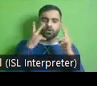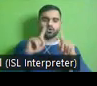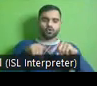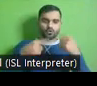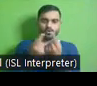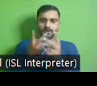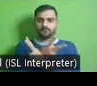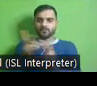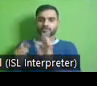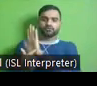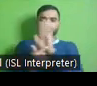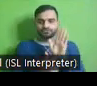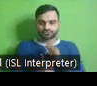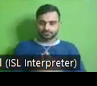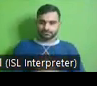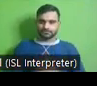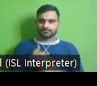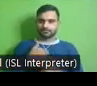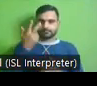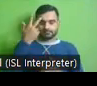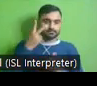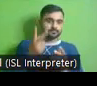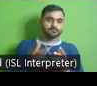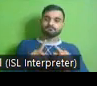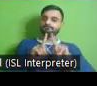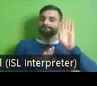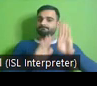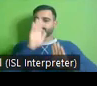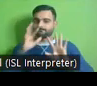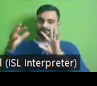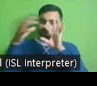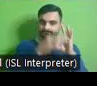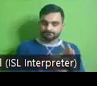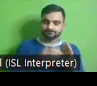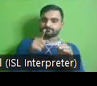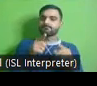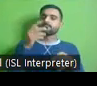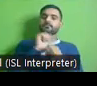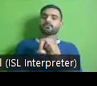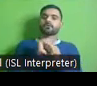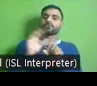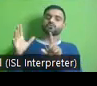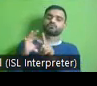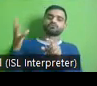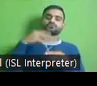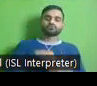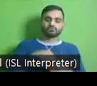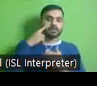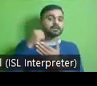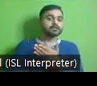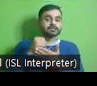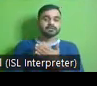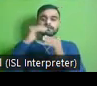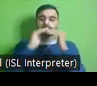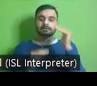other delicacies, alongside sowing rice, chasing wild elephants when lots of wild elephants trying to break down